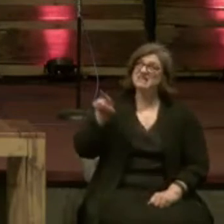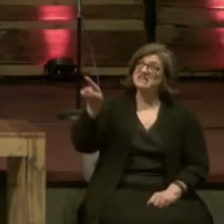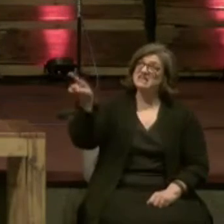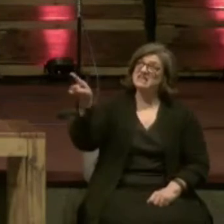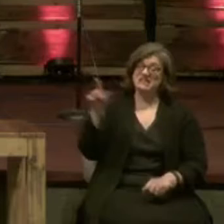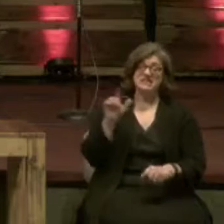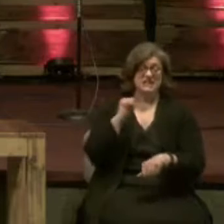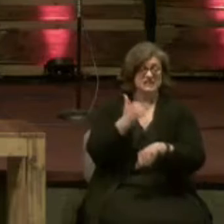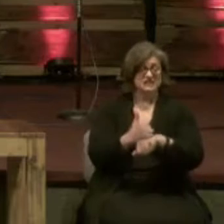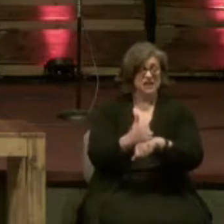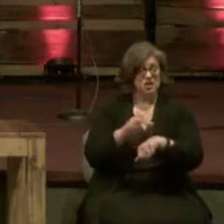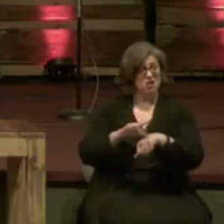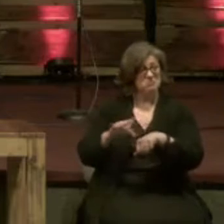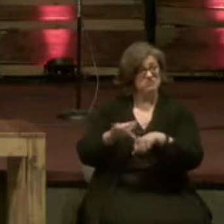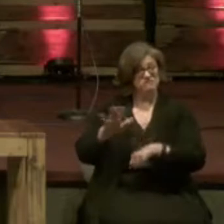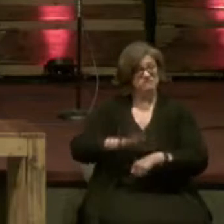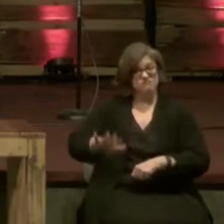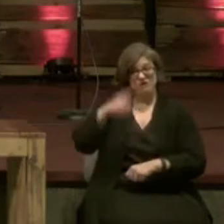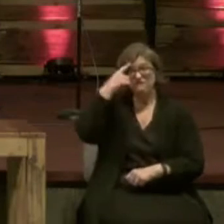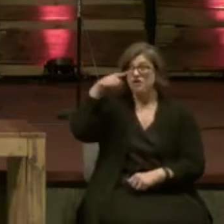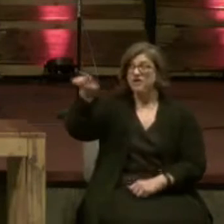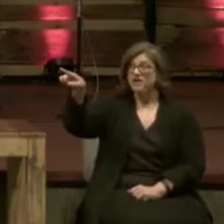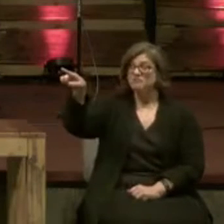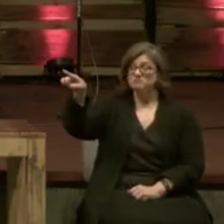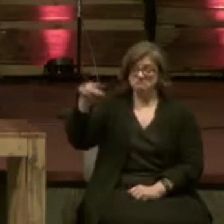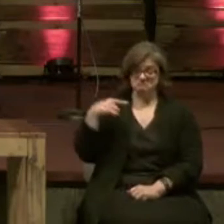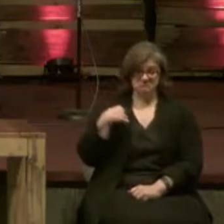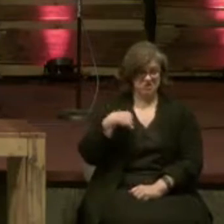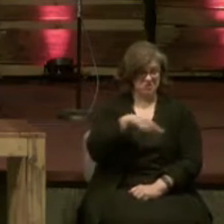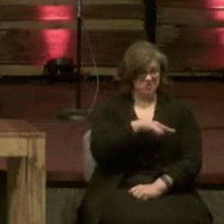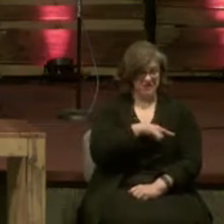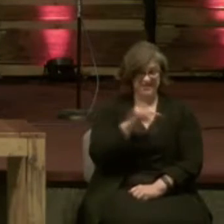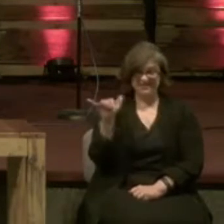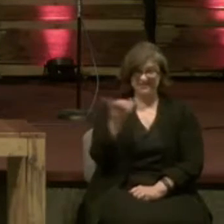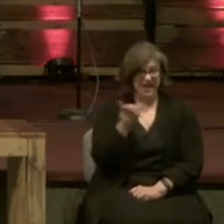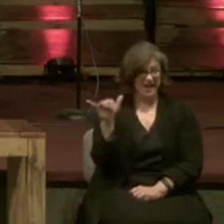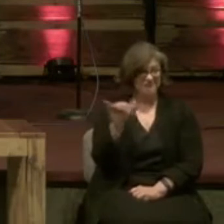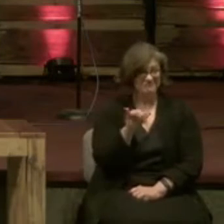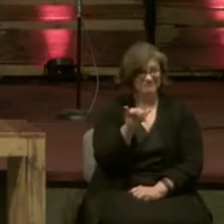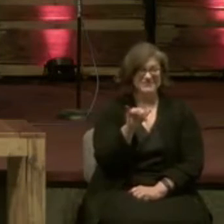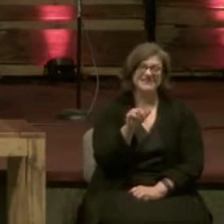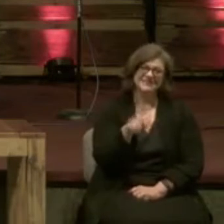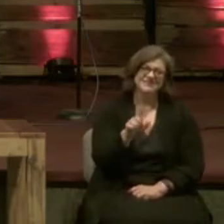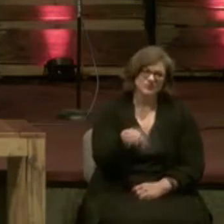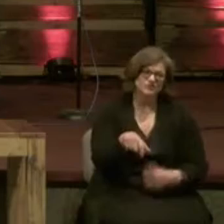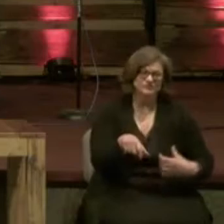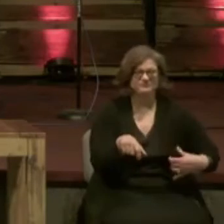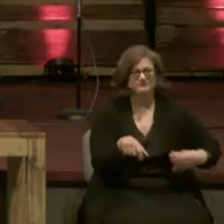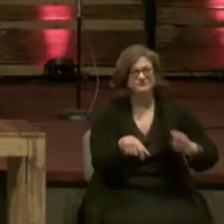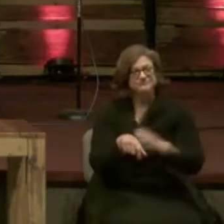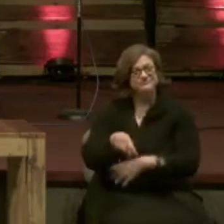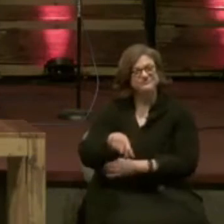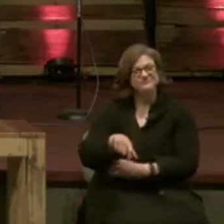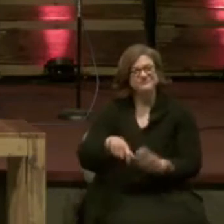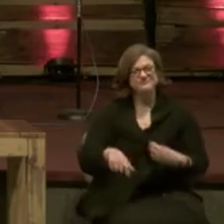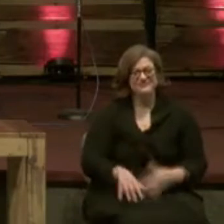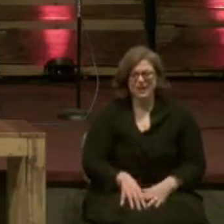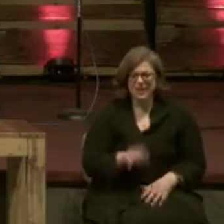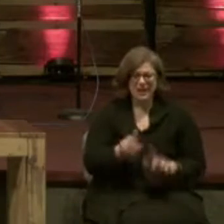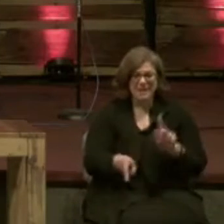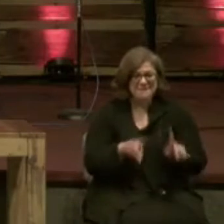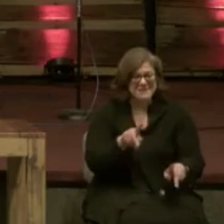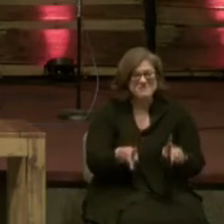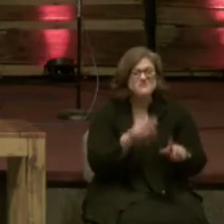him? See, people are still missing out on the celebration of the arrival of Jesus. They're missing out